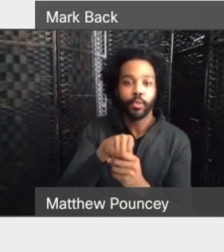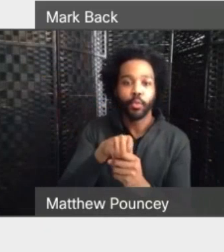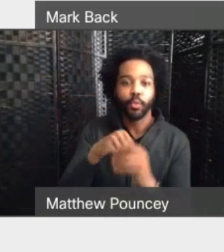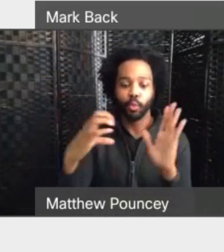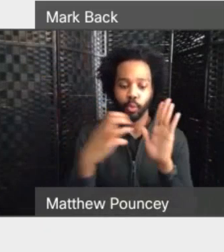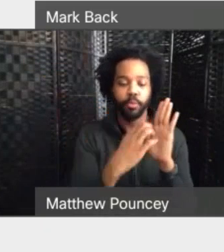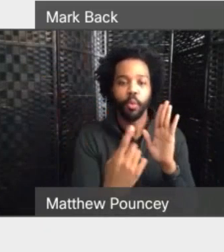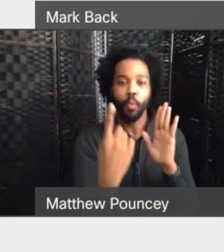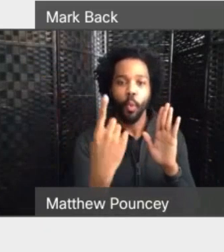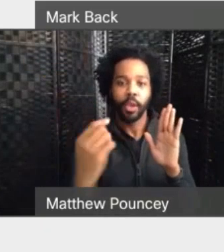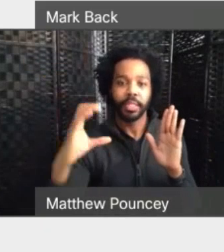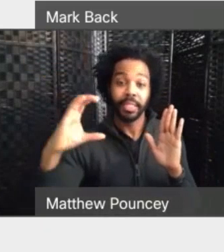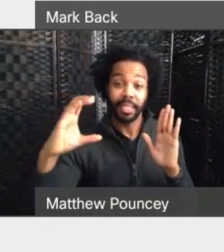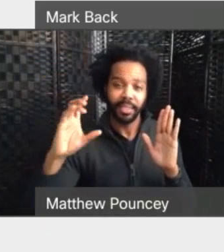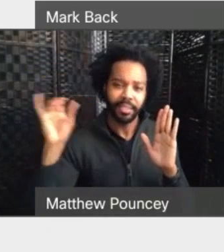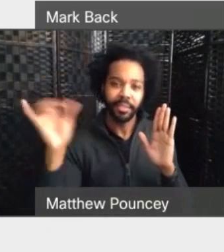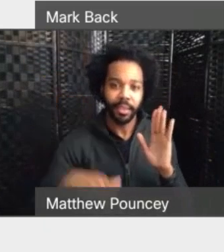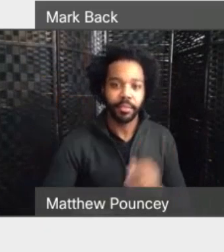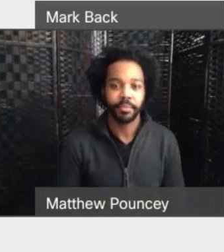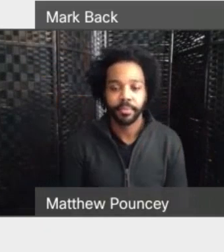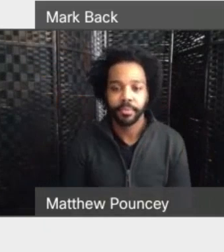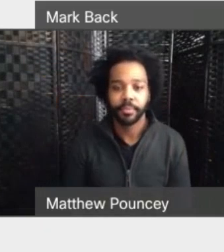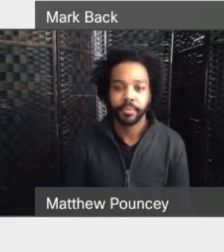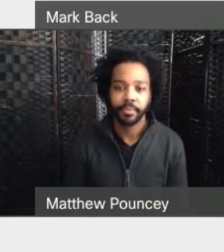believe. And so,